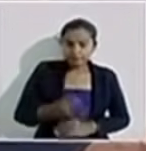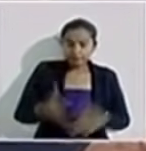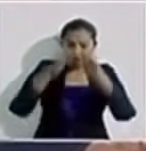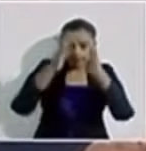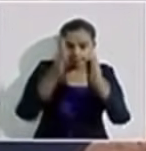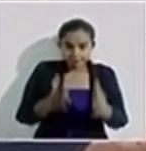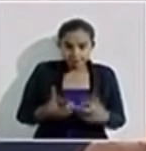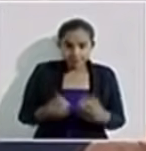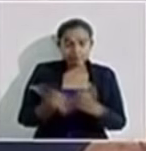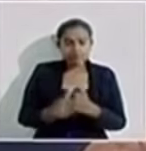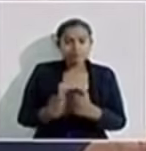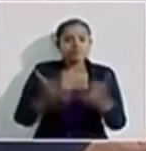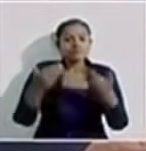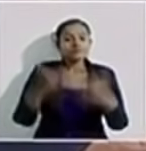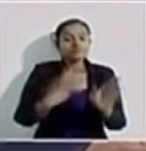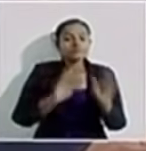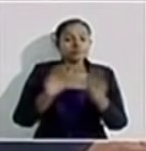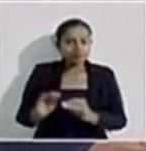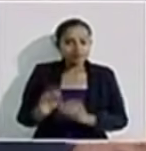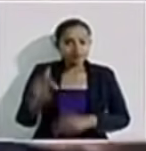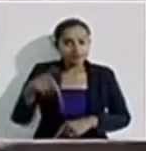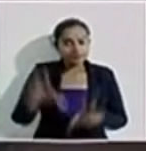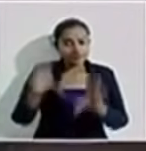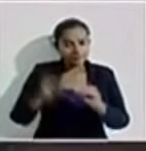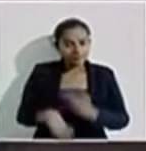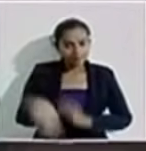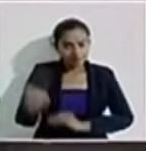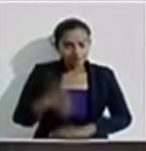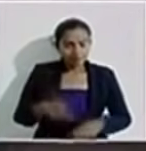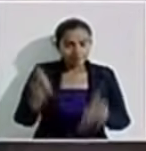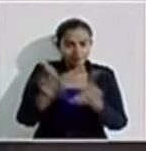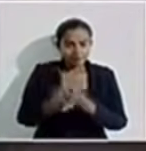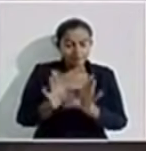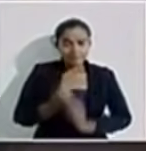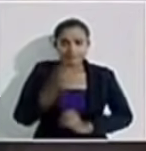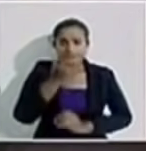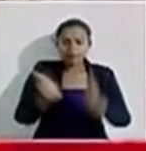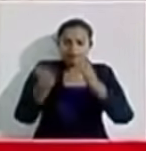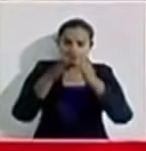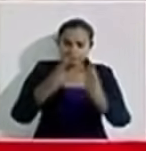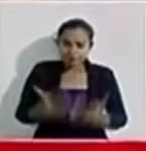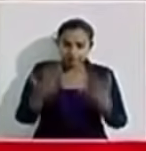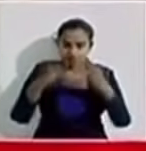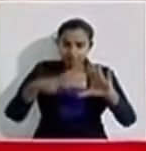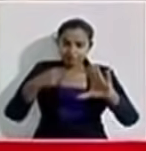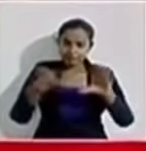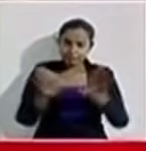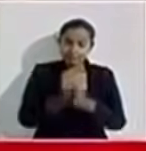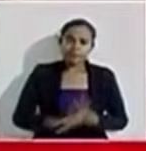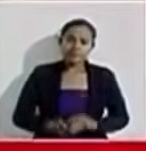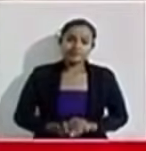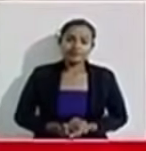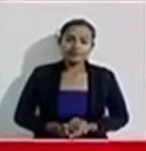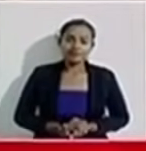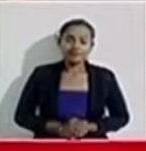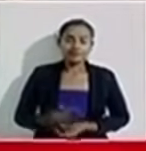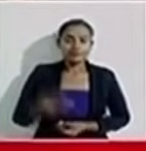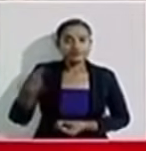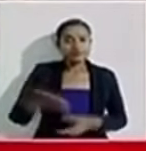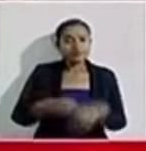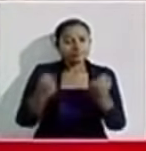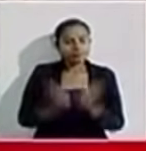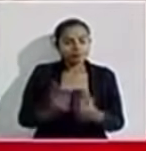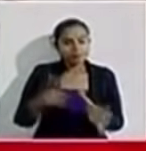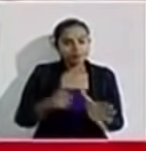it tonight with the following footage of the magnificent Lotus Tower. For the Newsfirst team, I am Azra Hassan with our sign